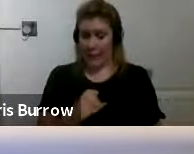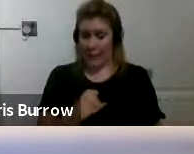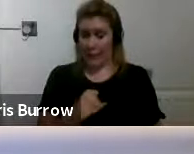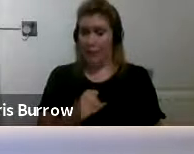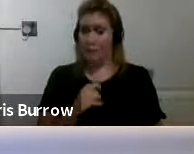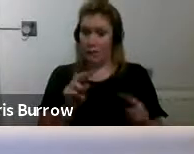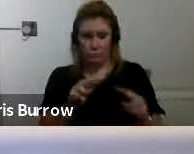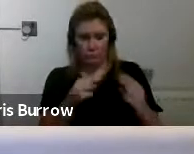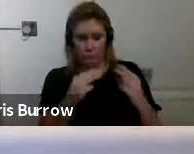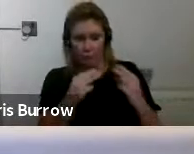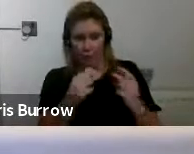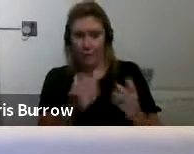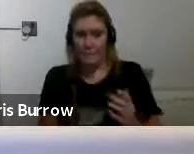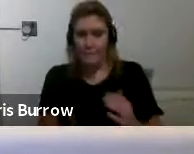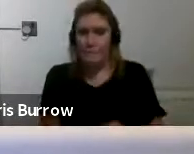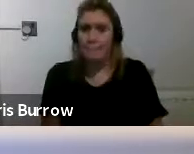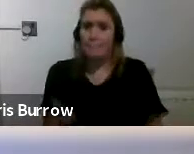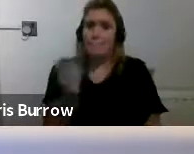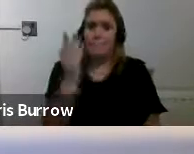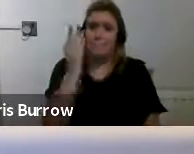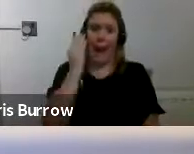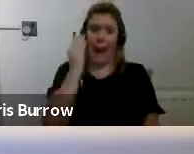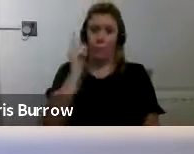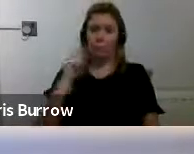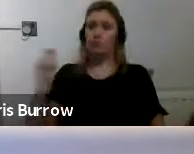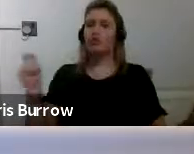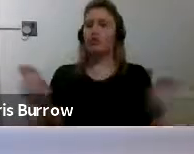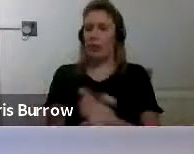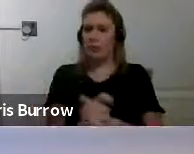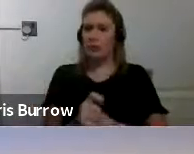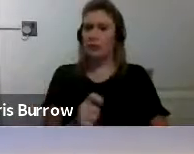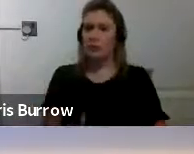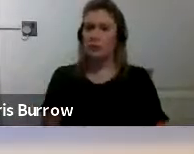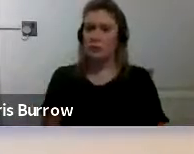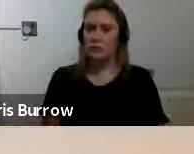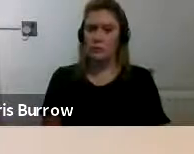past, I wish I didn't do all these things again.